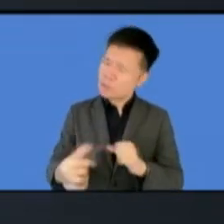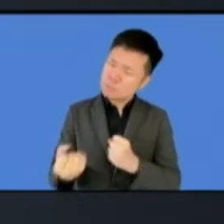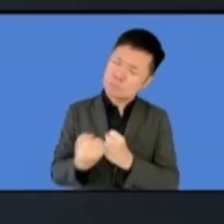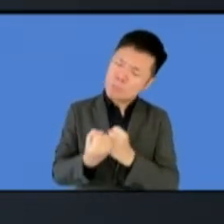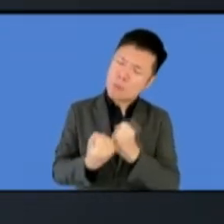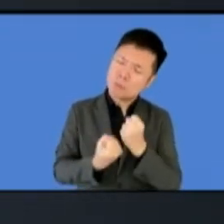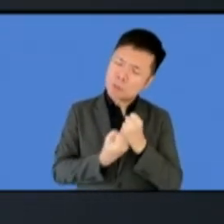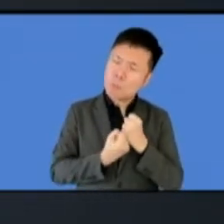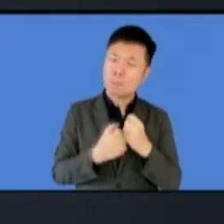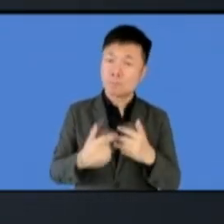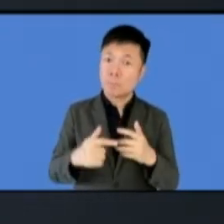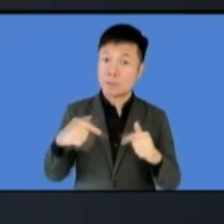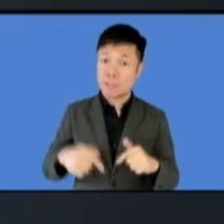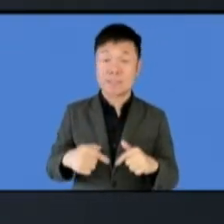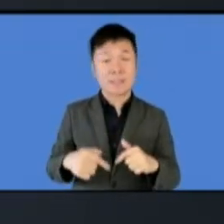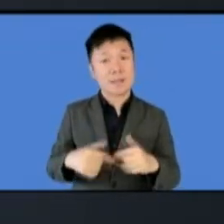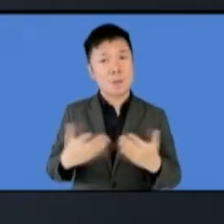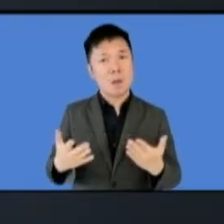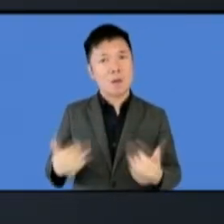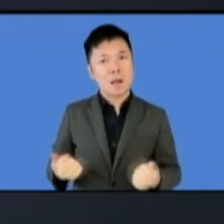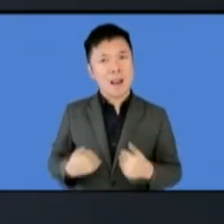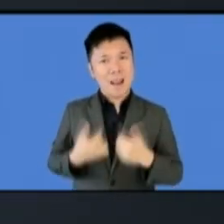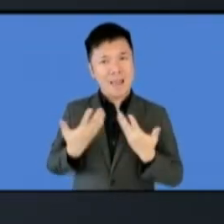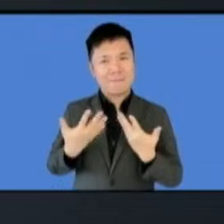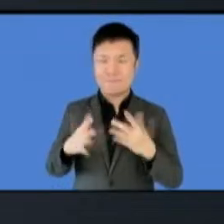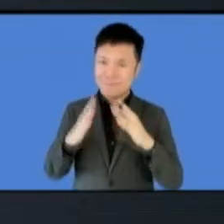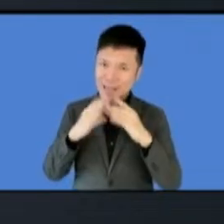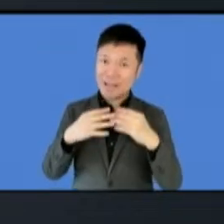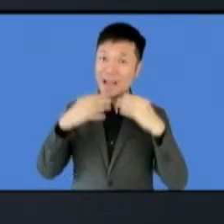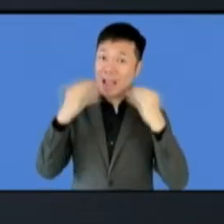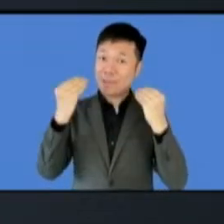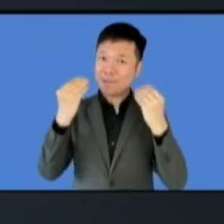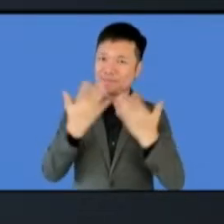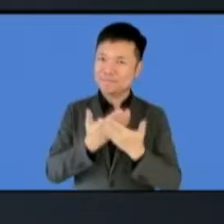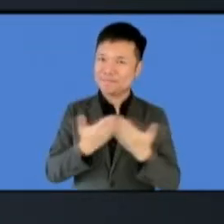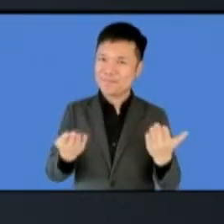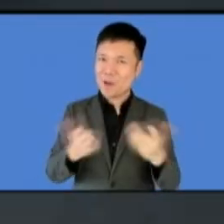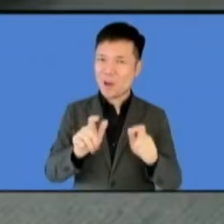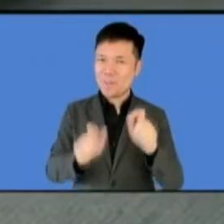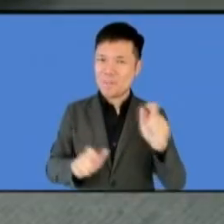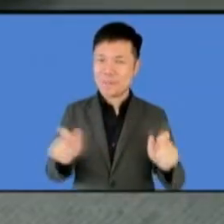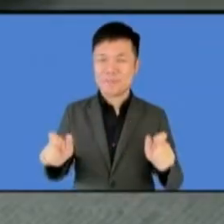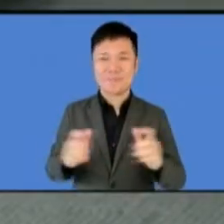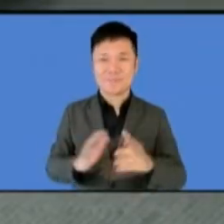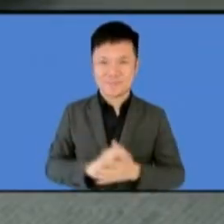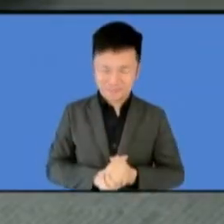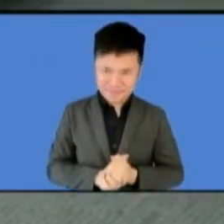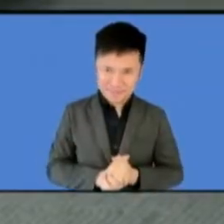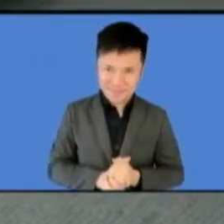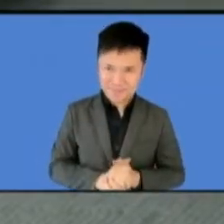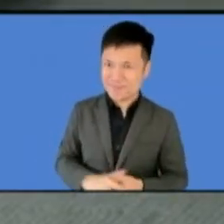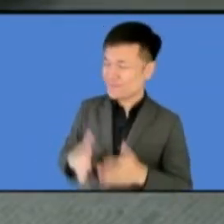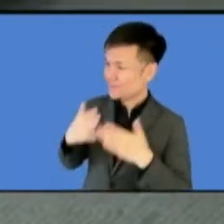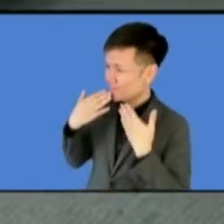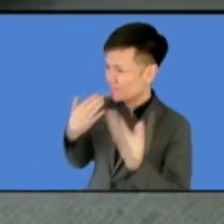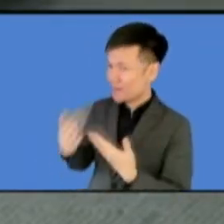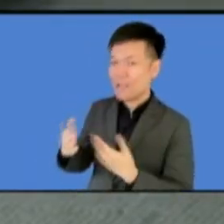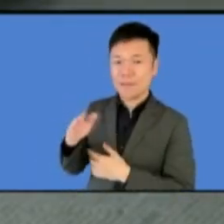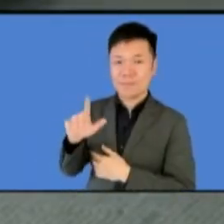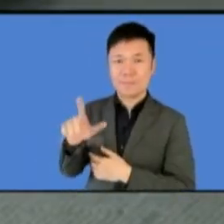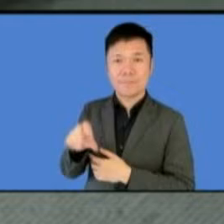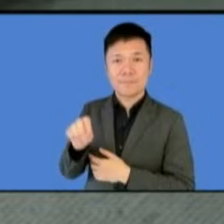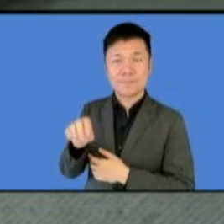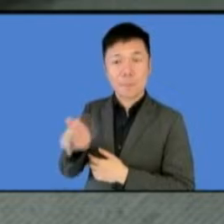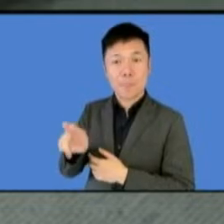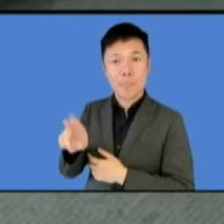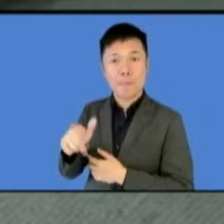to make our world a better world. Thank you. Thank you very much, Mrs. Lau, for sharing your